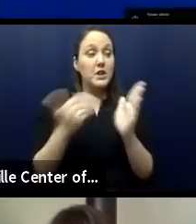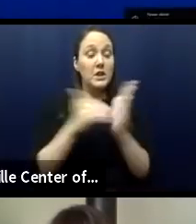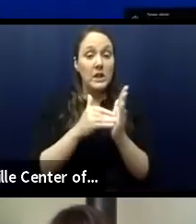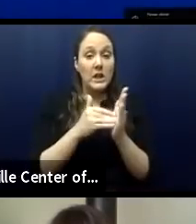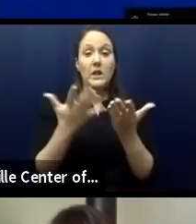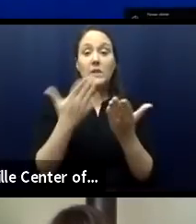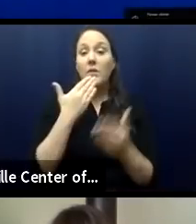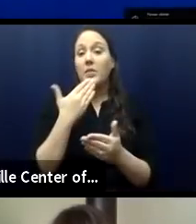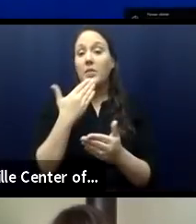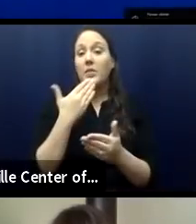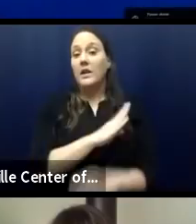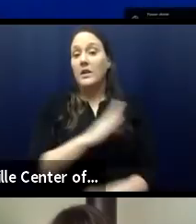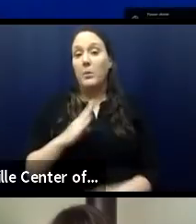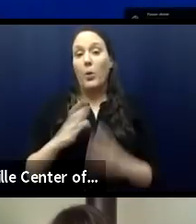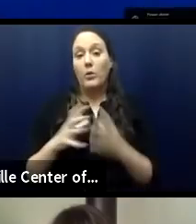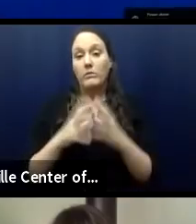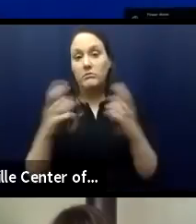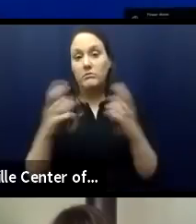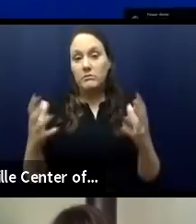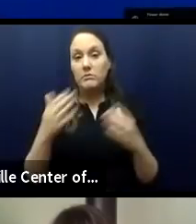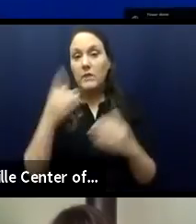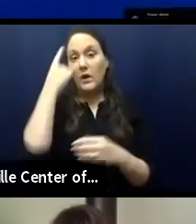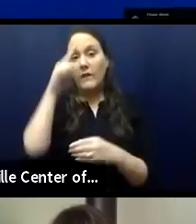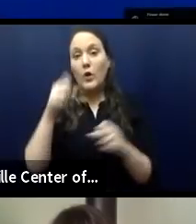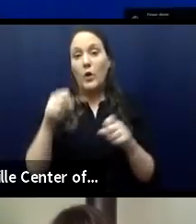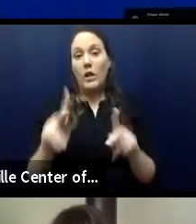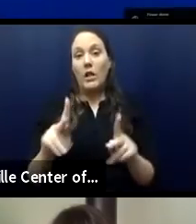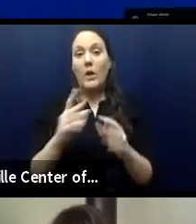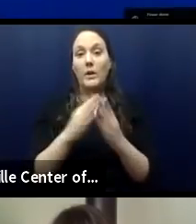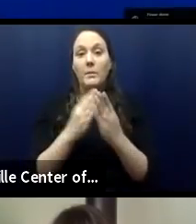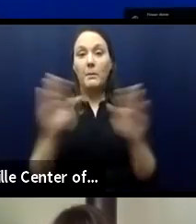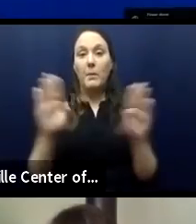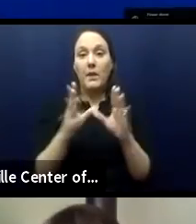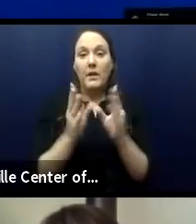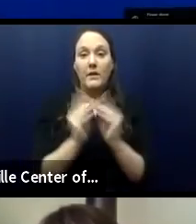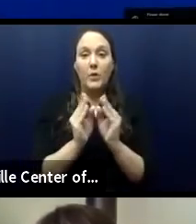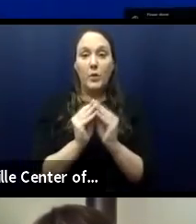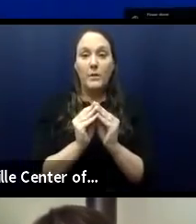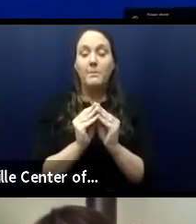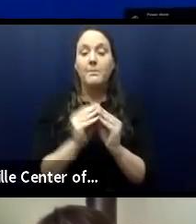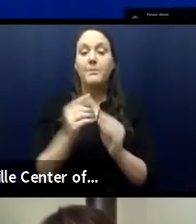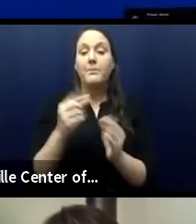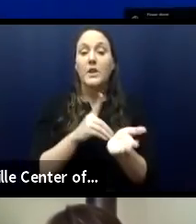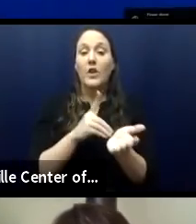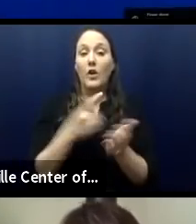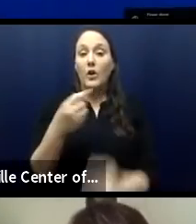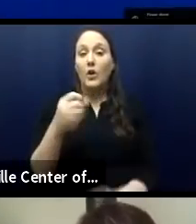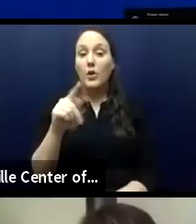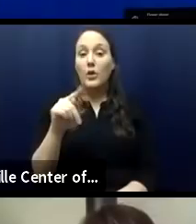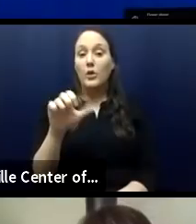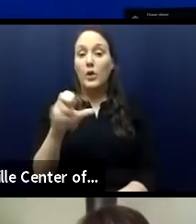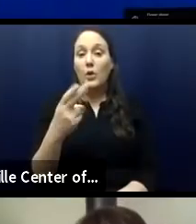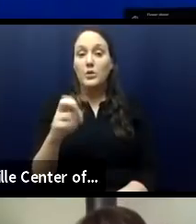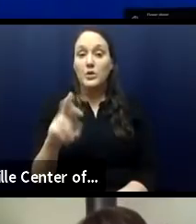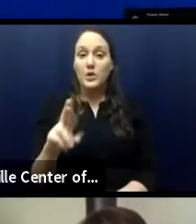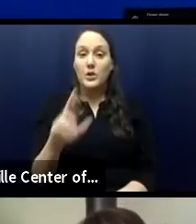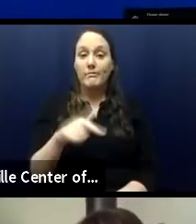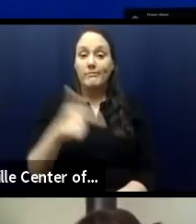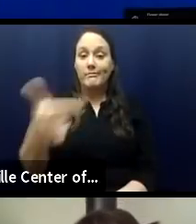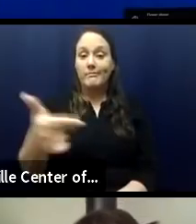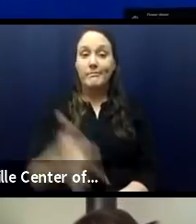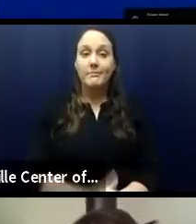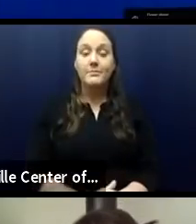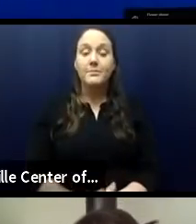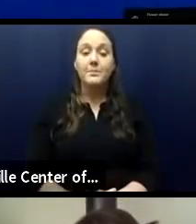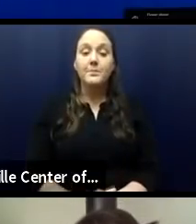very much for allowing public forum. Dr. Gocher, back to you, sir. Thank